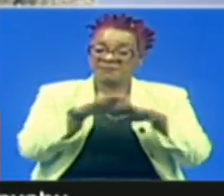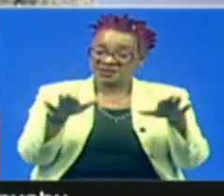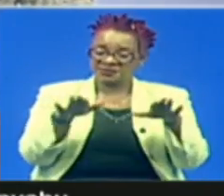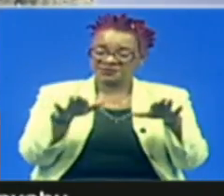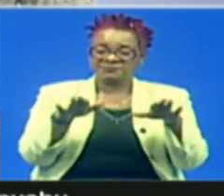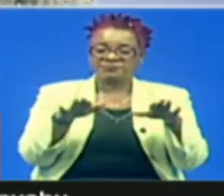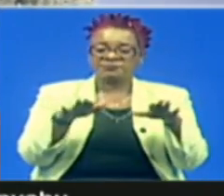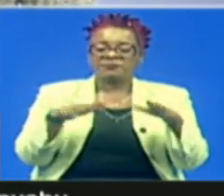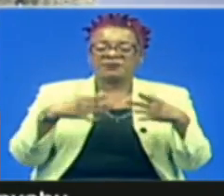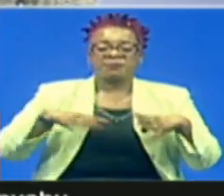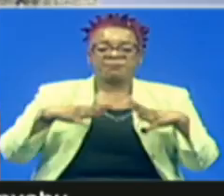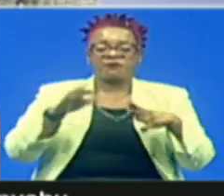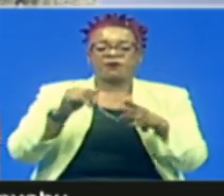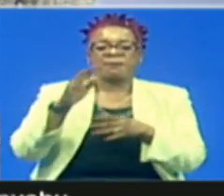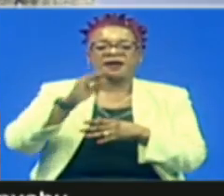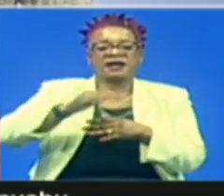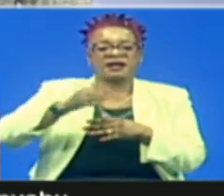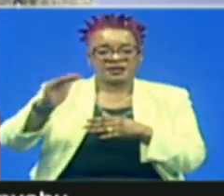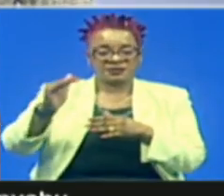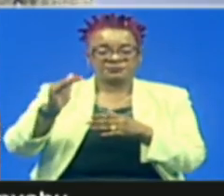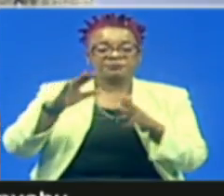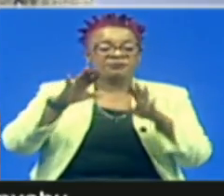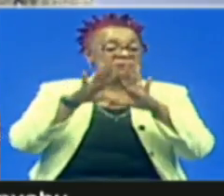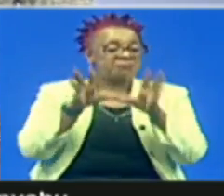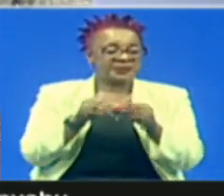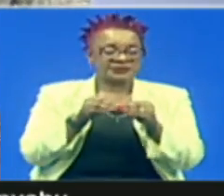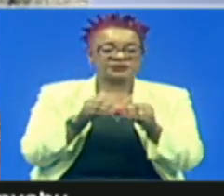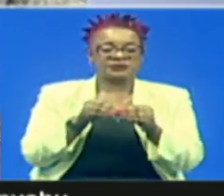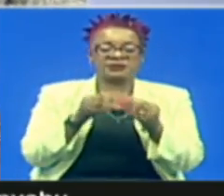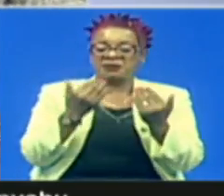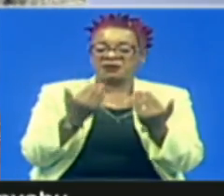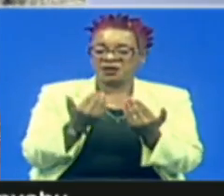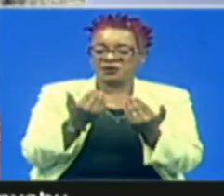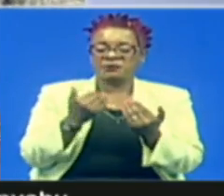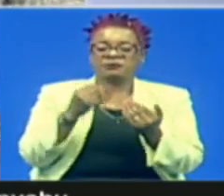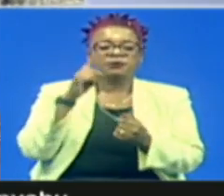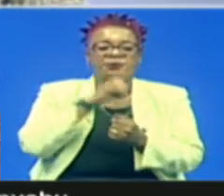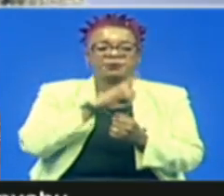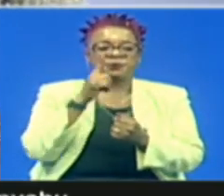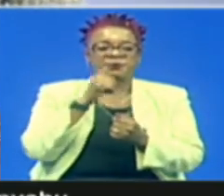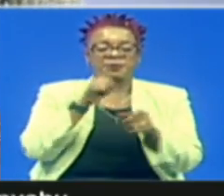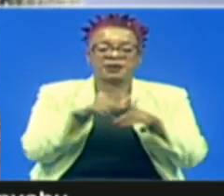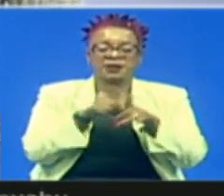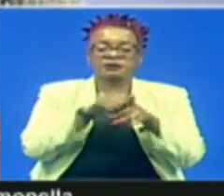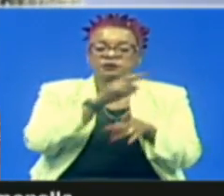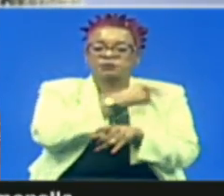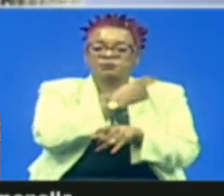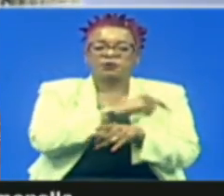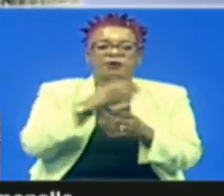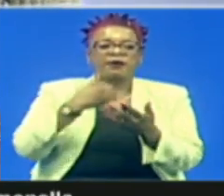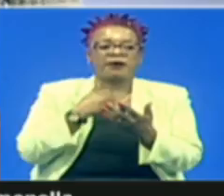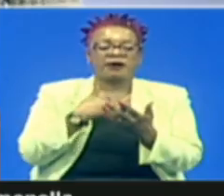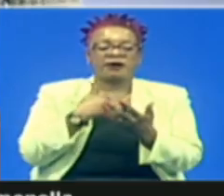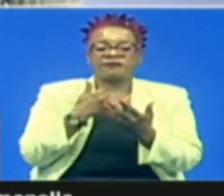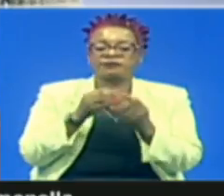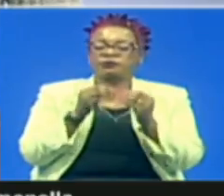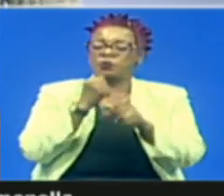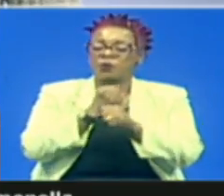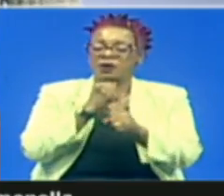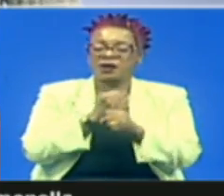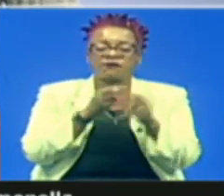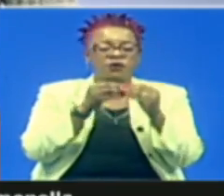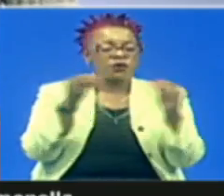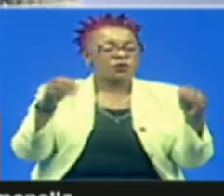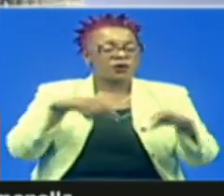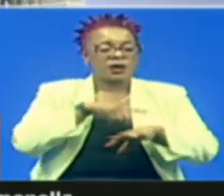from Kirinyaga. The budget set for the hospital is stretched, even as the hospital staff have been forced to work long hours to contain